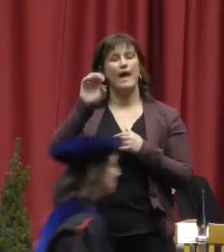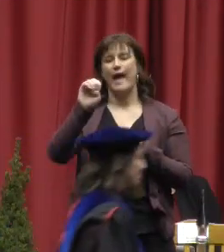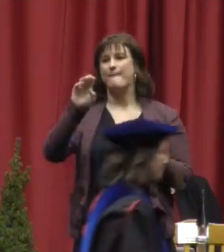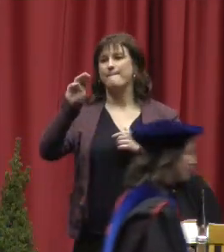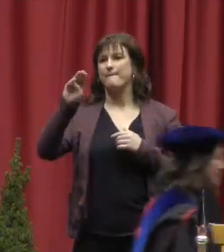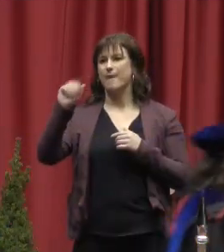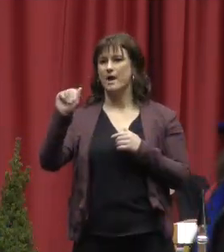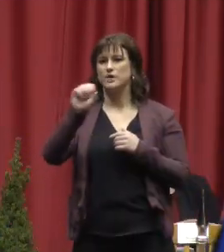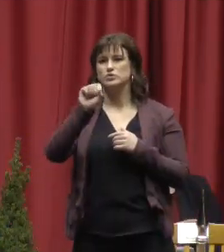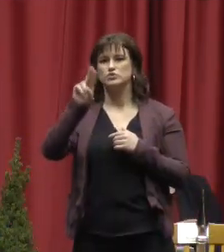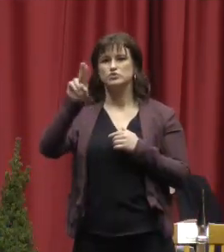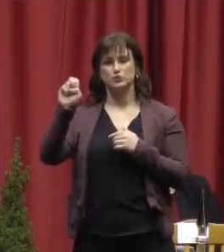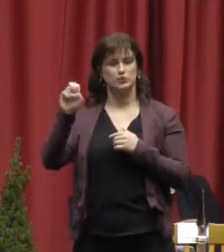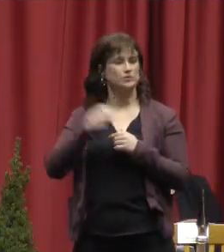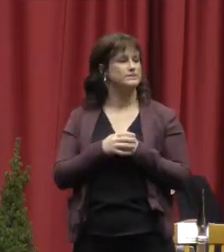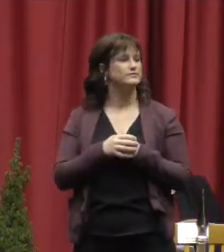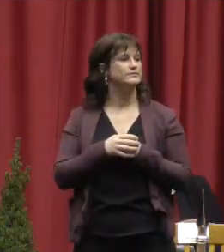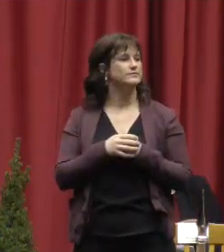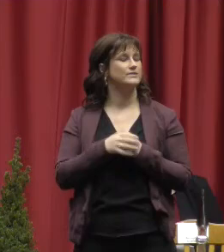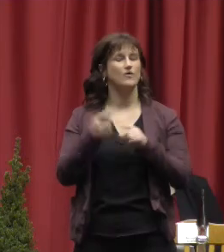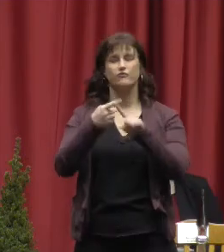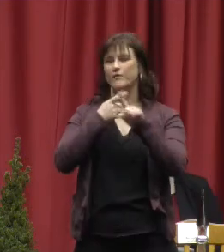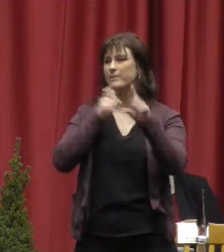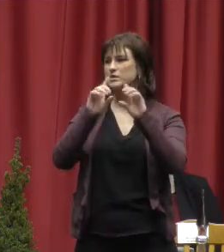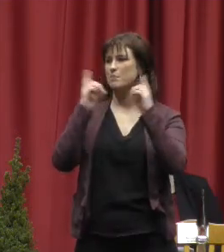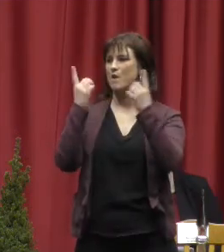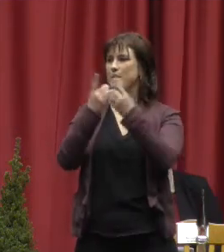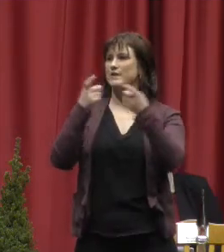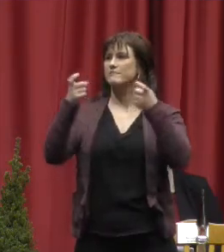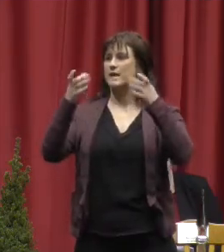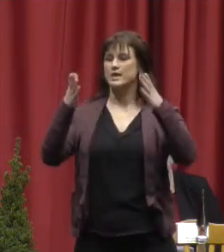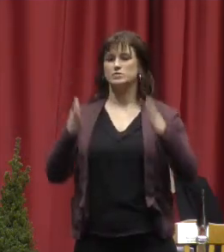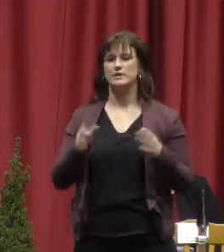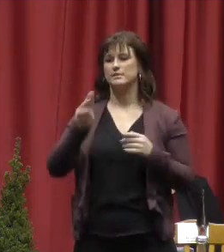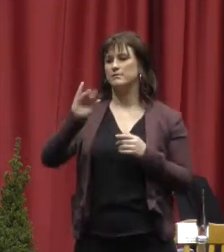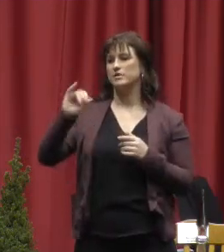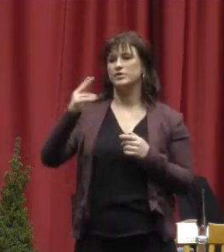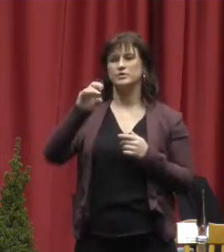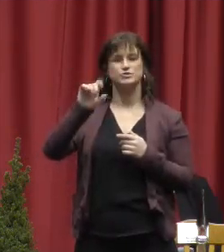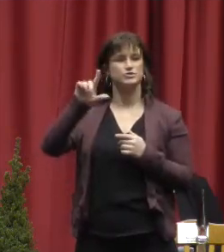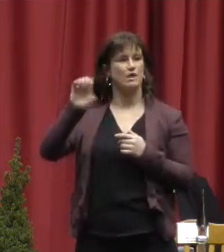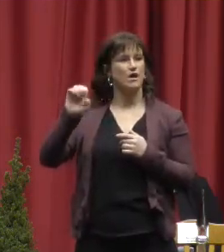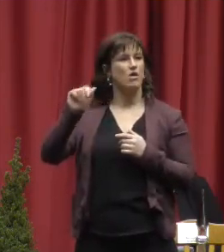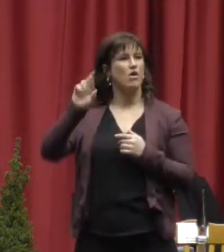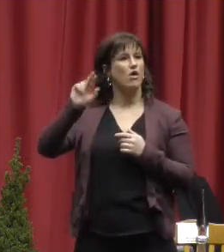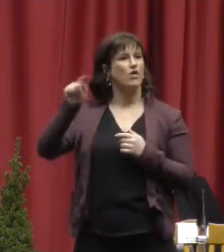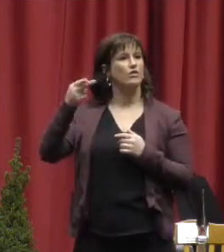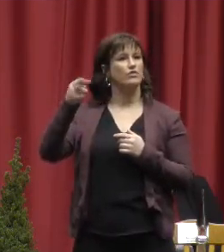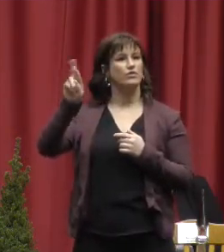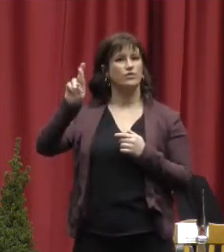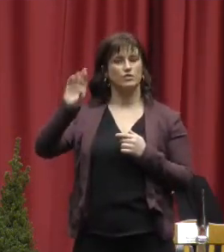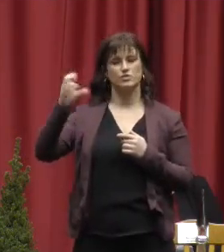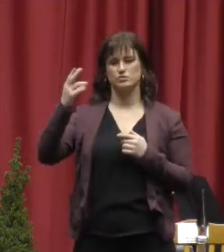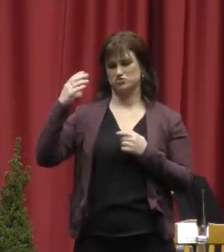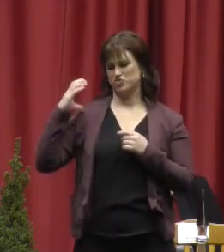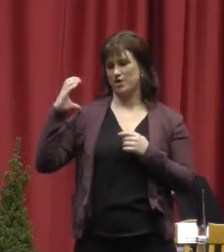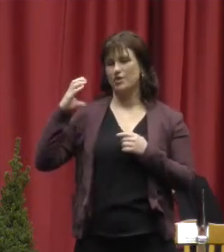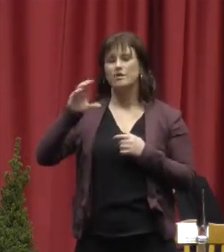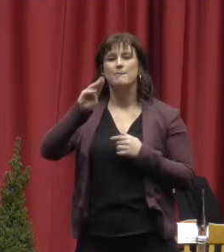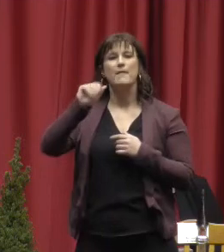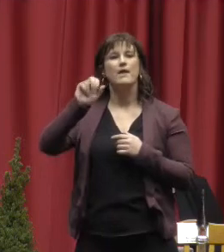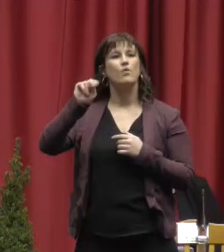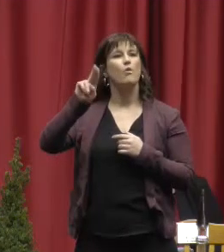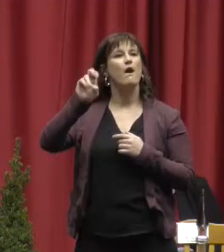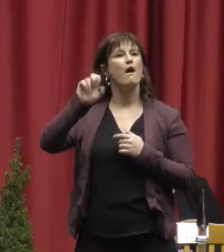From the Department of Management, Michelle Arthur, Chair, Manuel